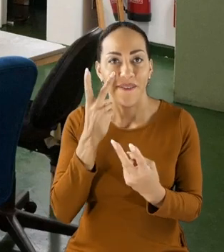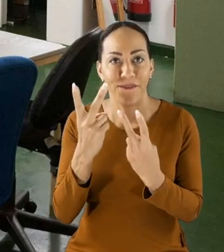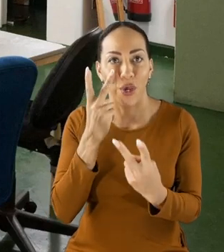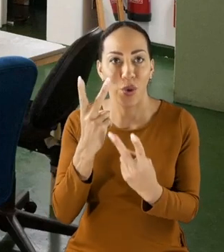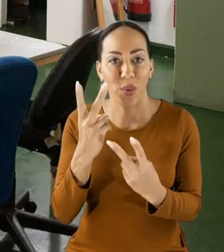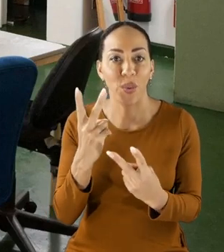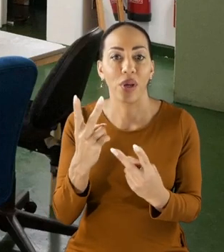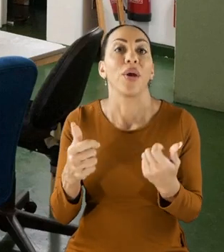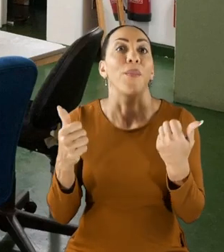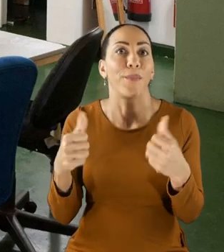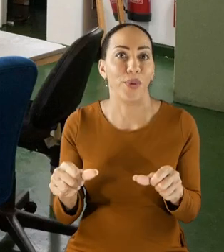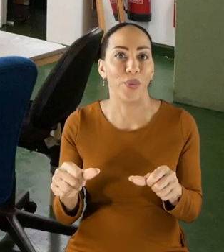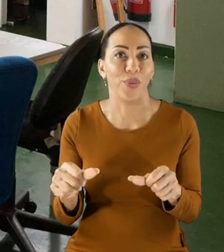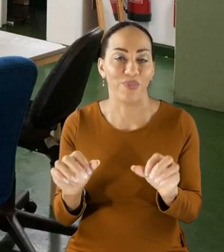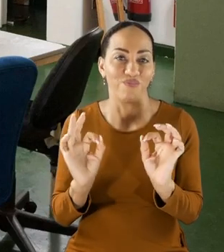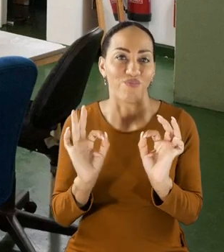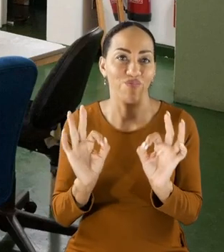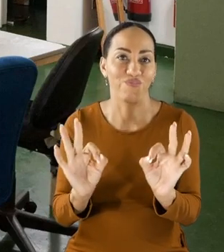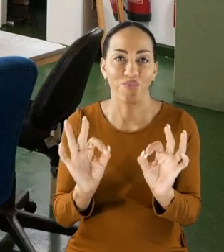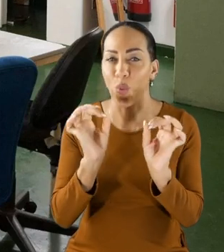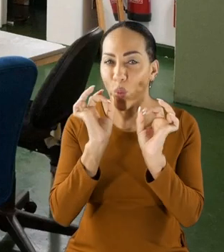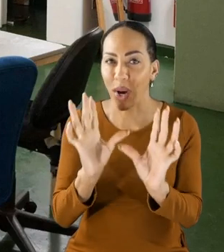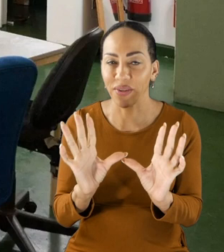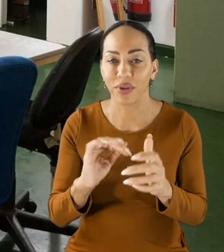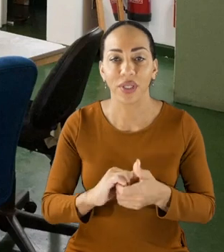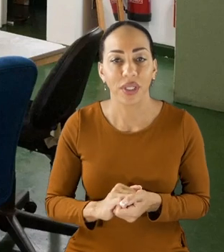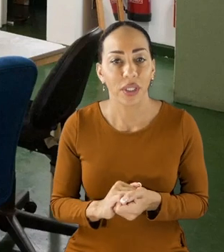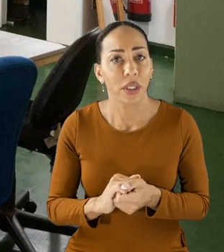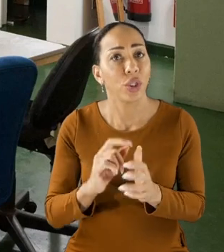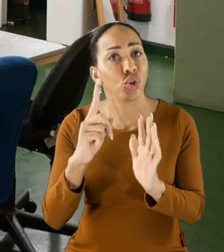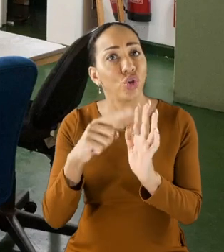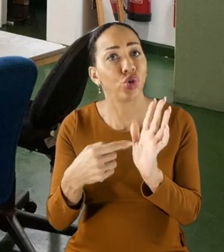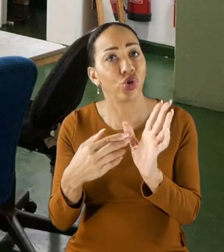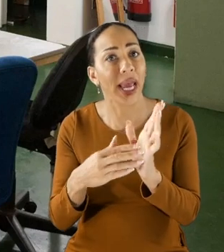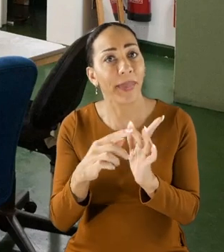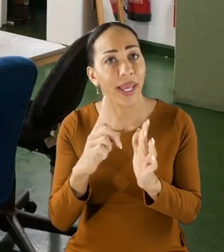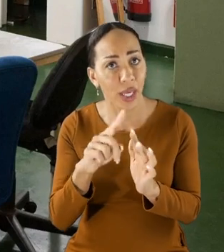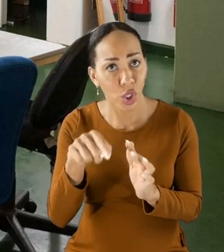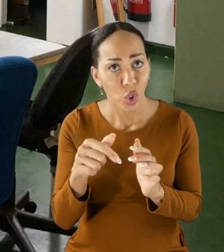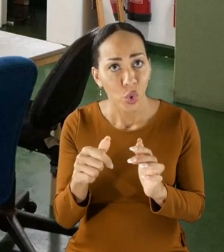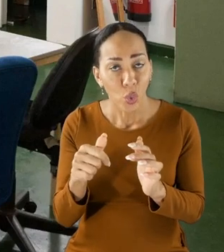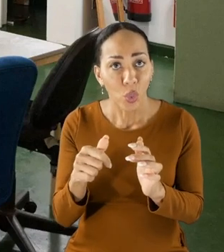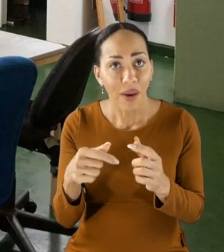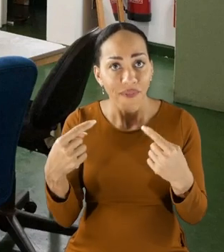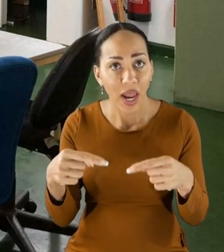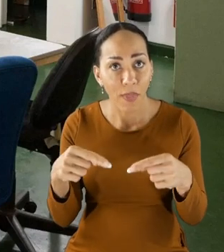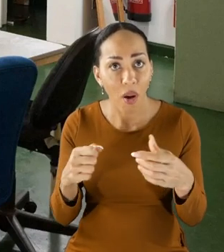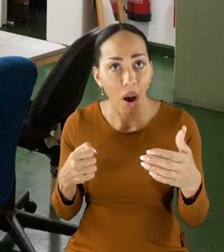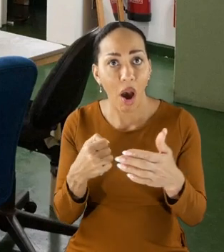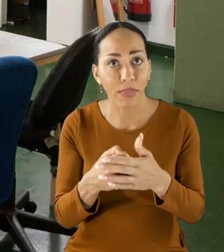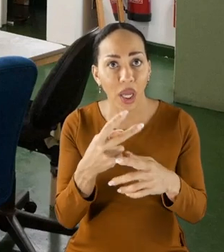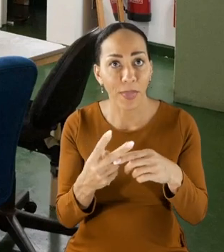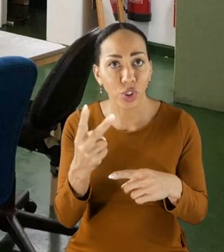here. So there we are. I've got you in here now. Now you're in there. Wonderful. So Jamie, you're free now